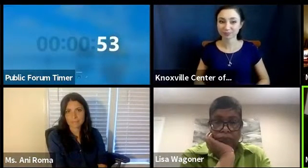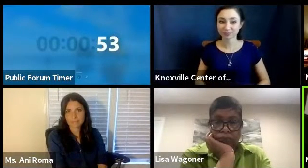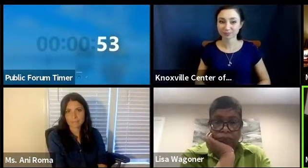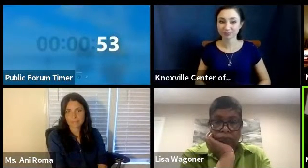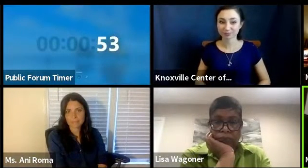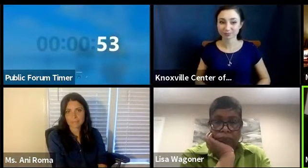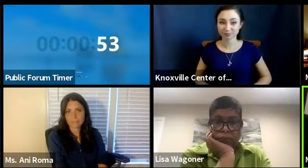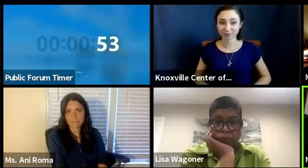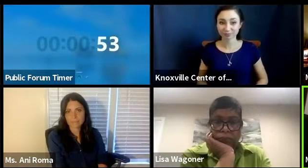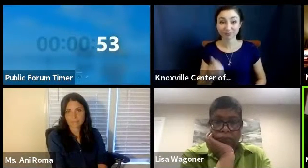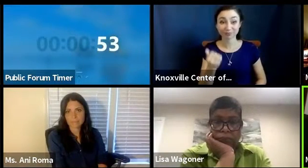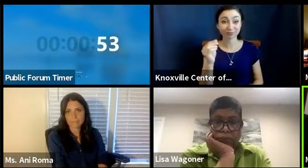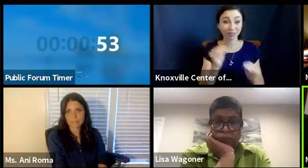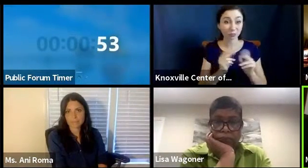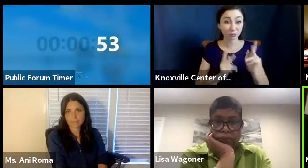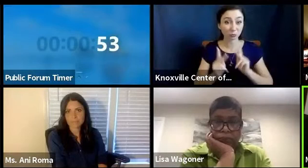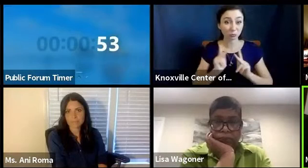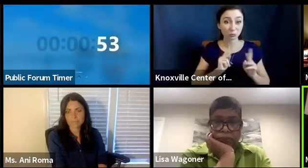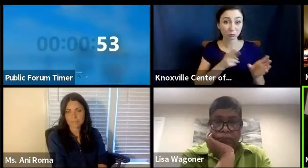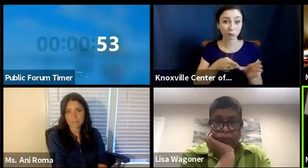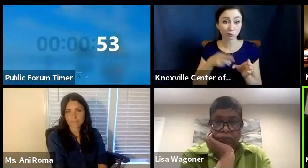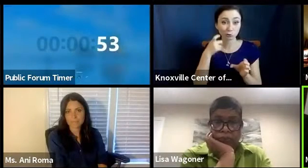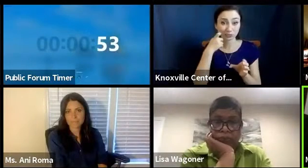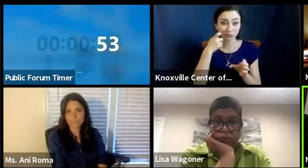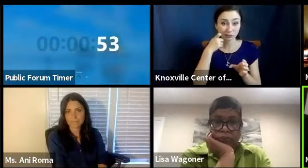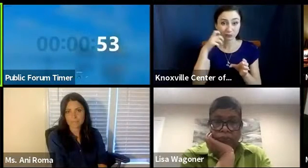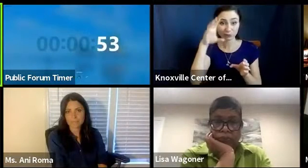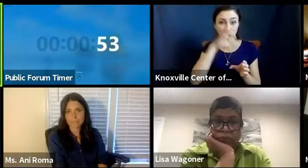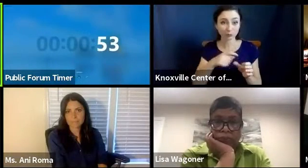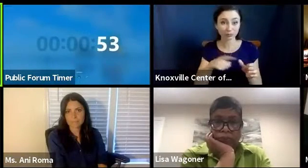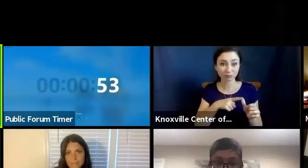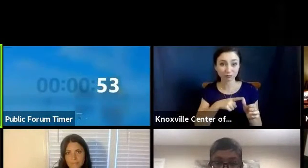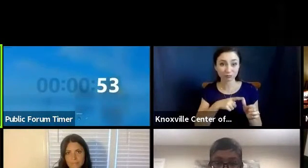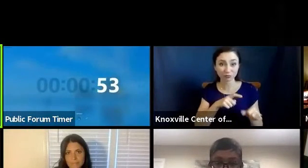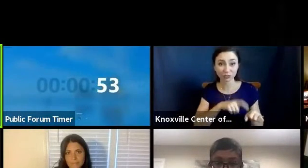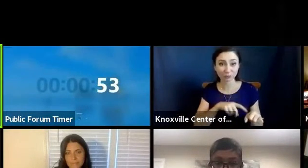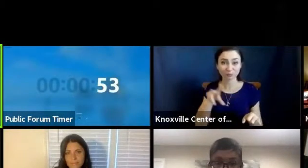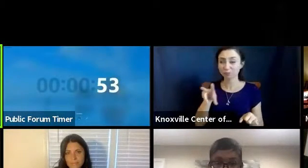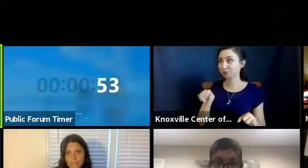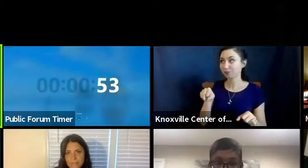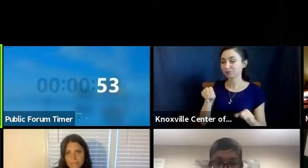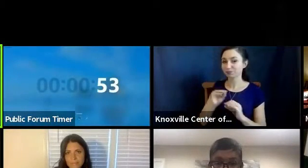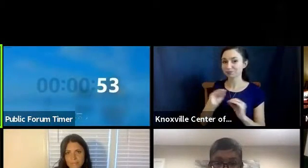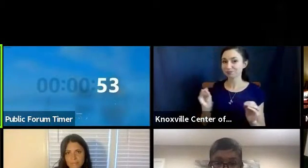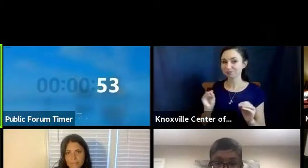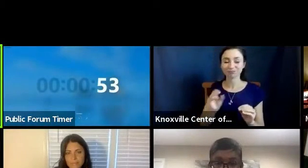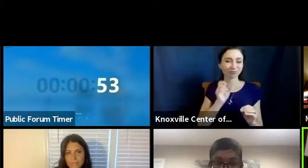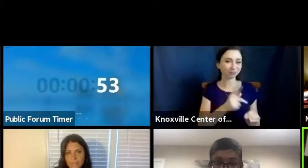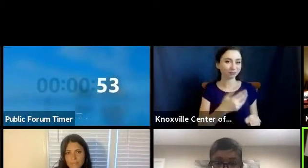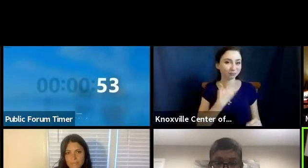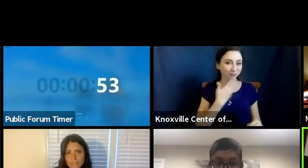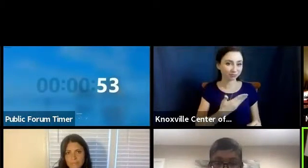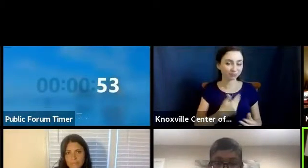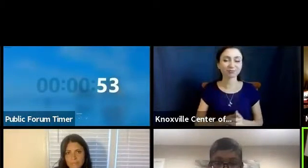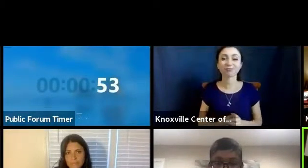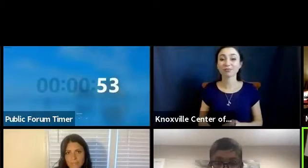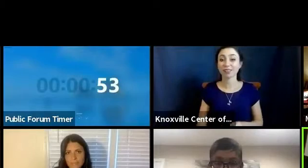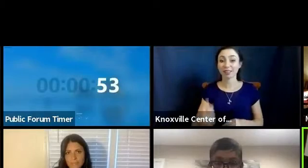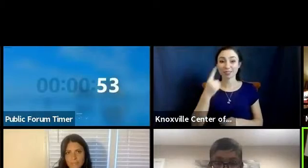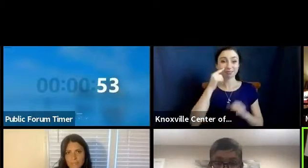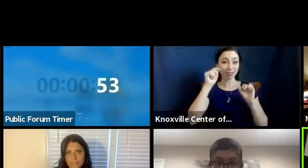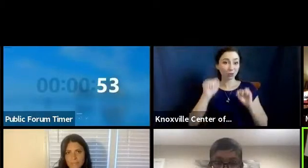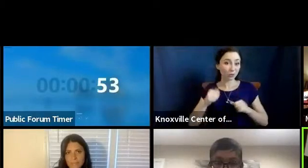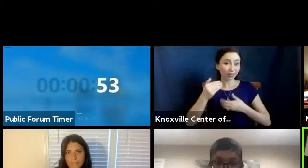Did we have anyone else join in that had missed the first round? We did not. Thank you. Oh, okay. So I think we can